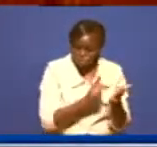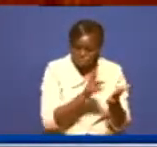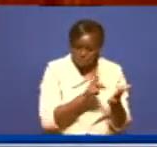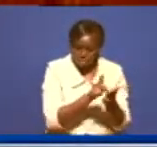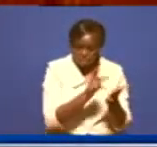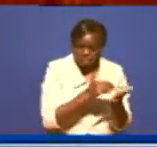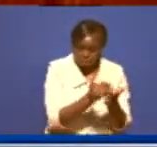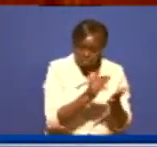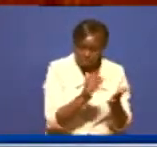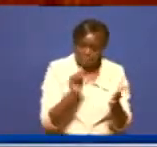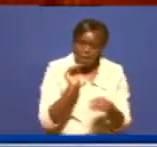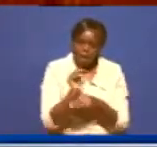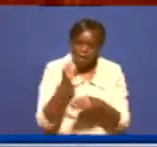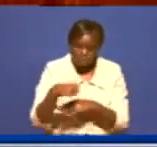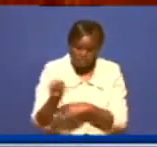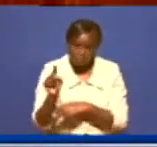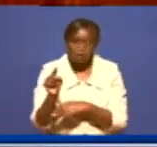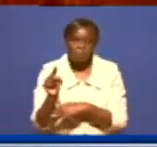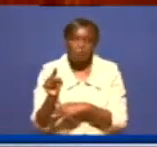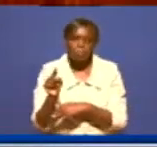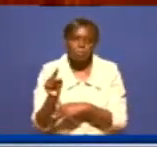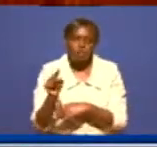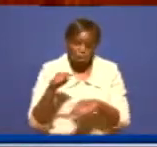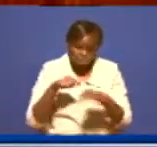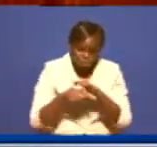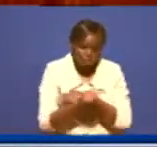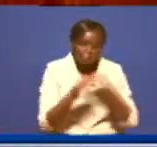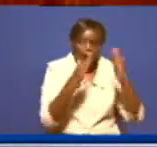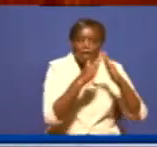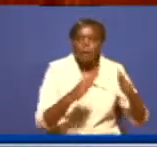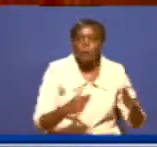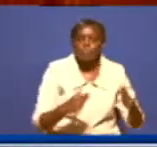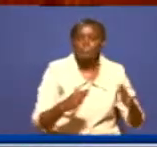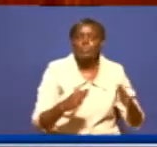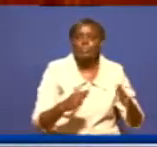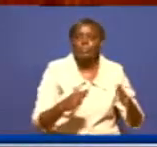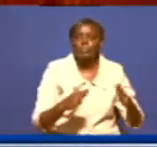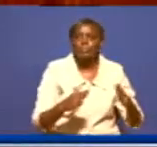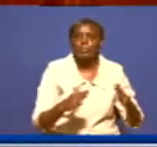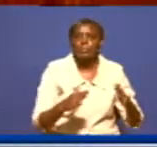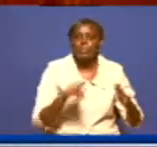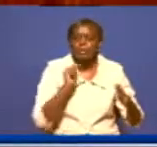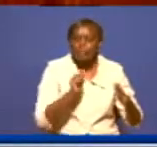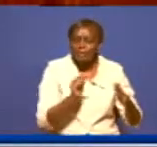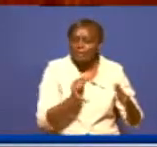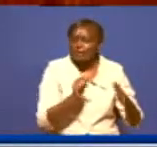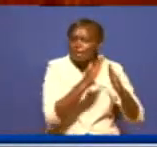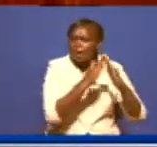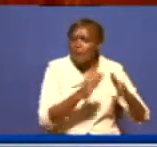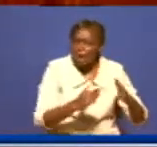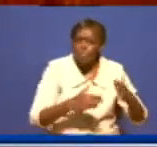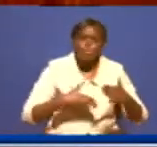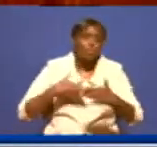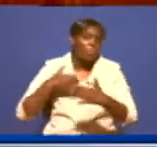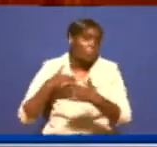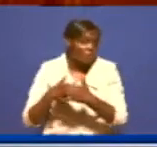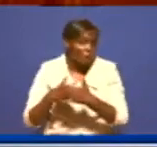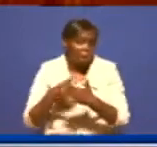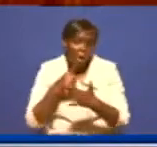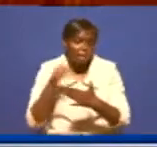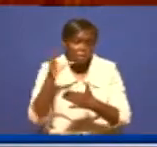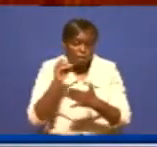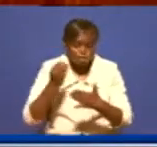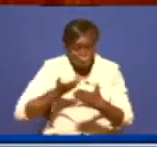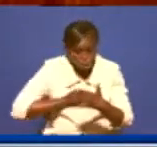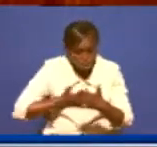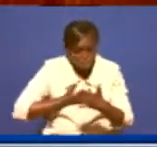approval for them to be able to enter the premises. The premises ceases to become 100% owned by